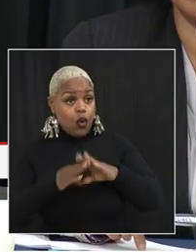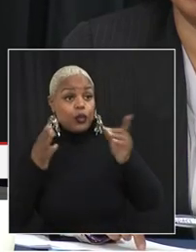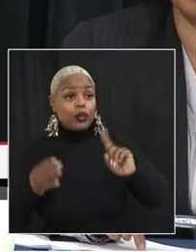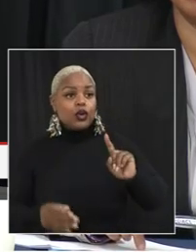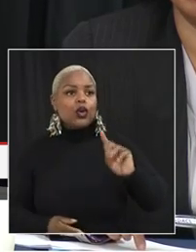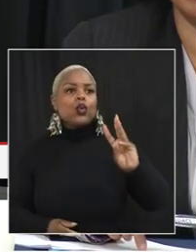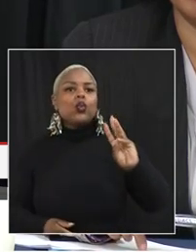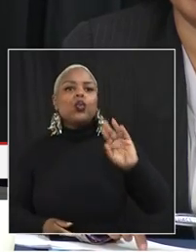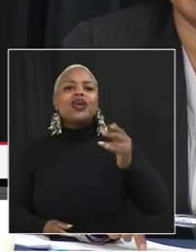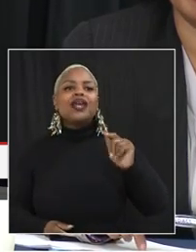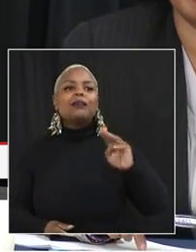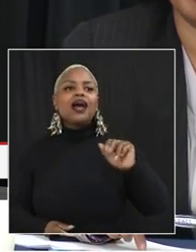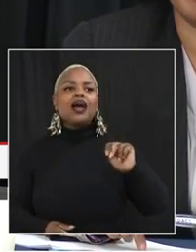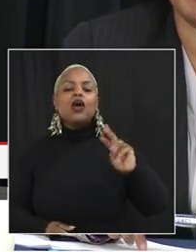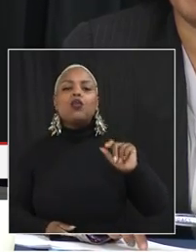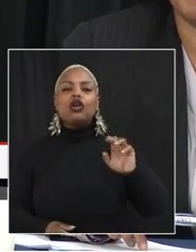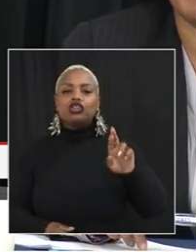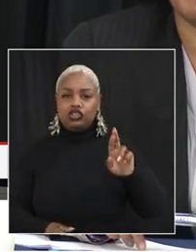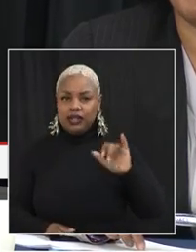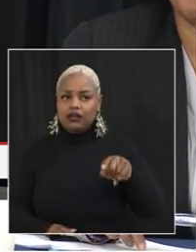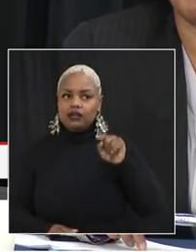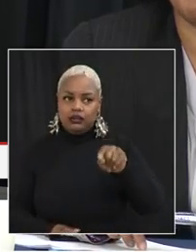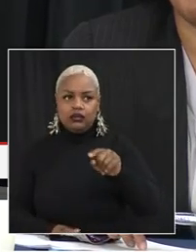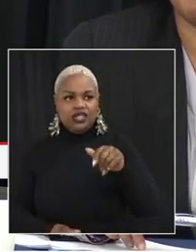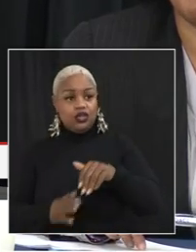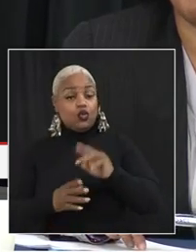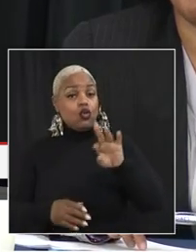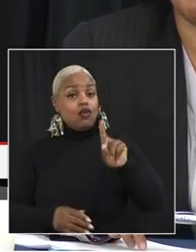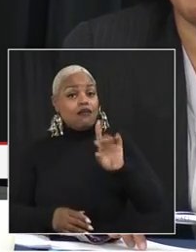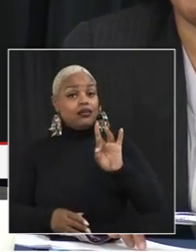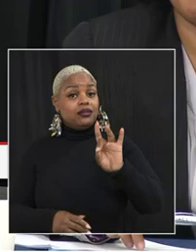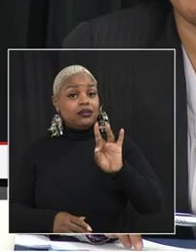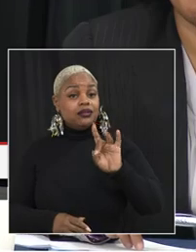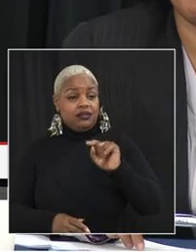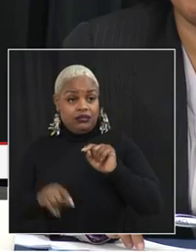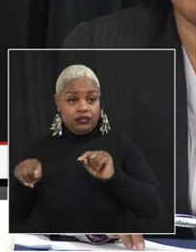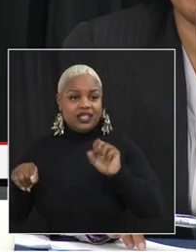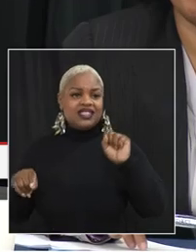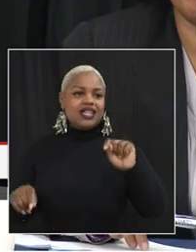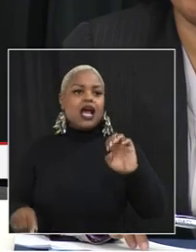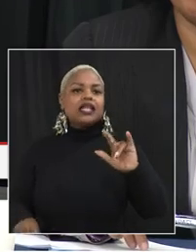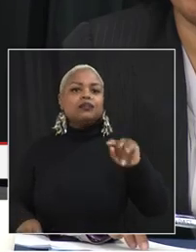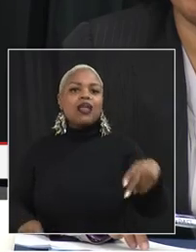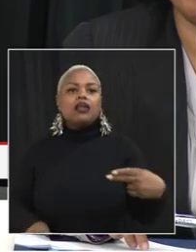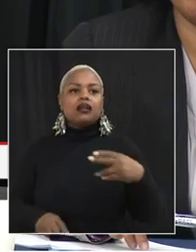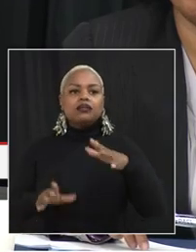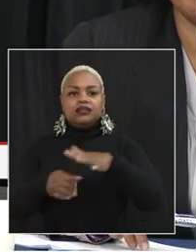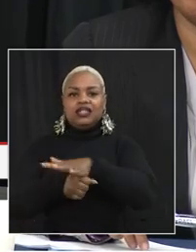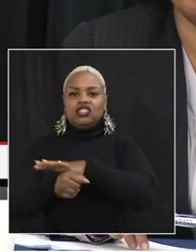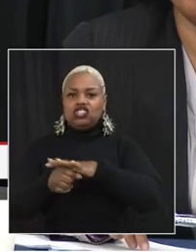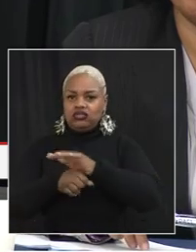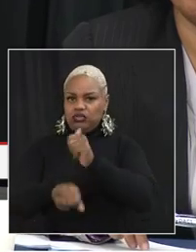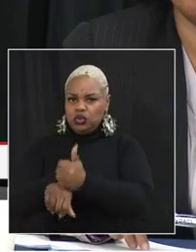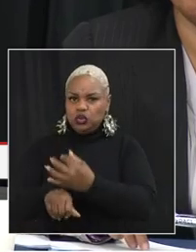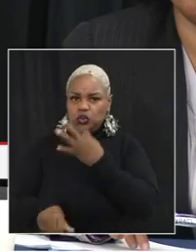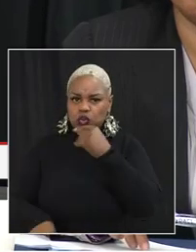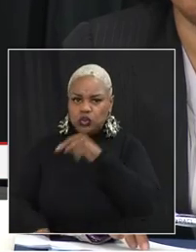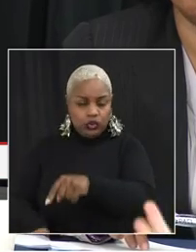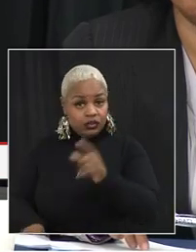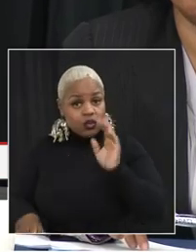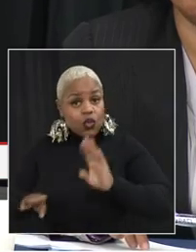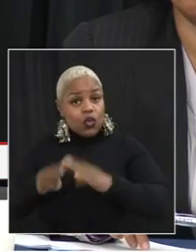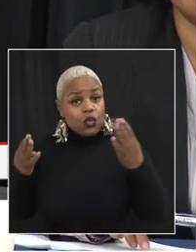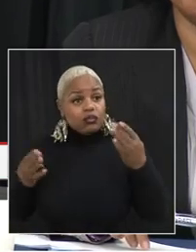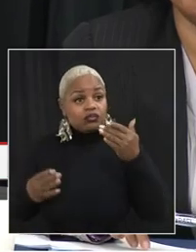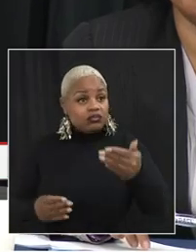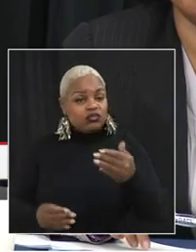Walker Center in Ward 8 at the on the St. Elizabeth's campus. So we'll have another advanced technical center. But